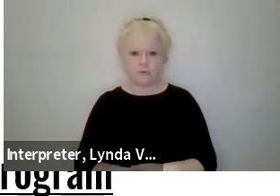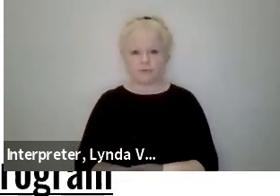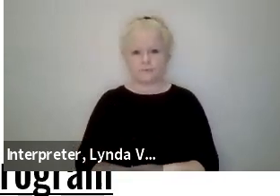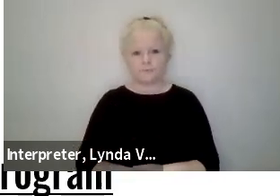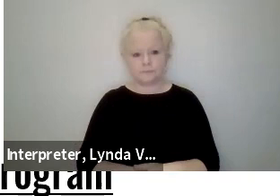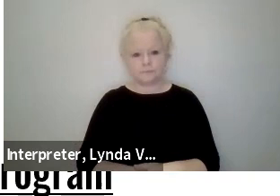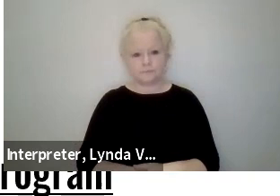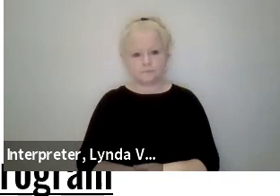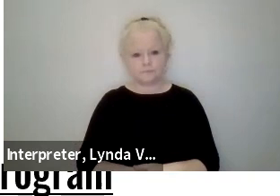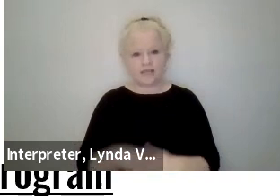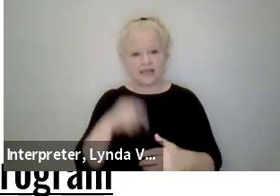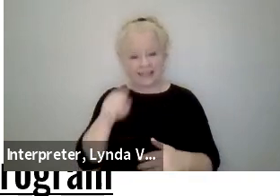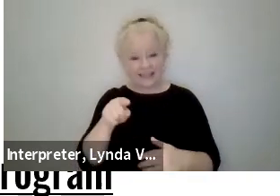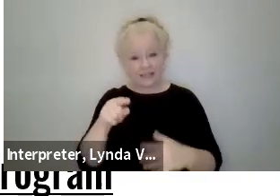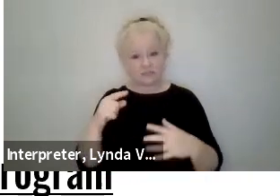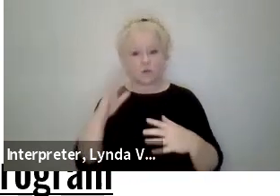I'll be brief with this